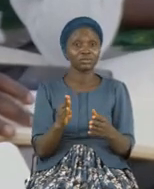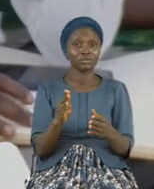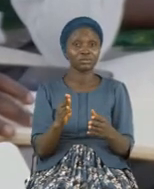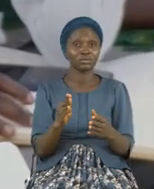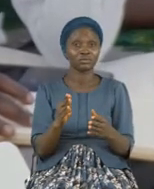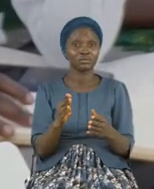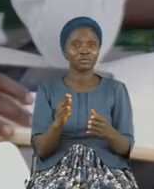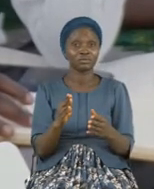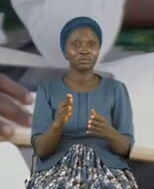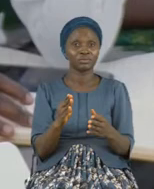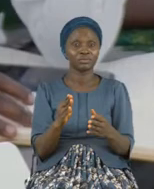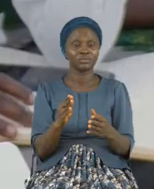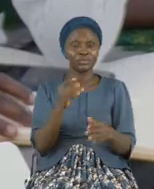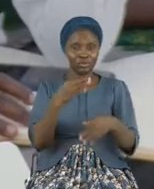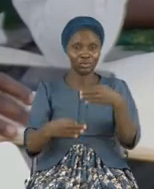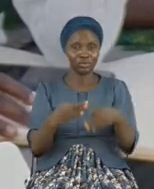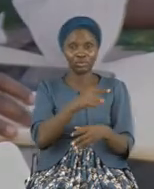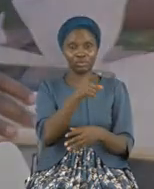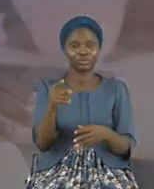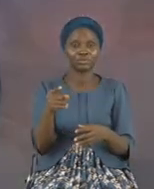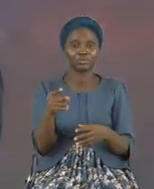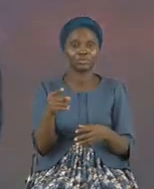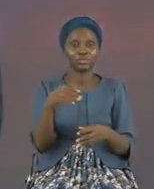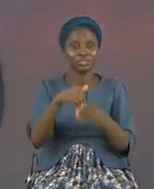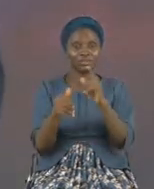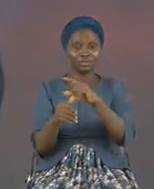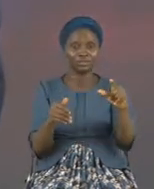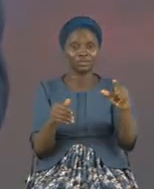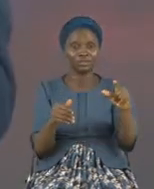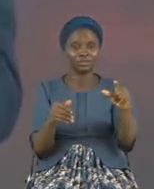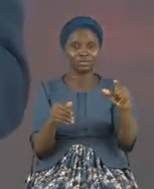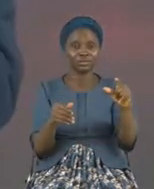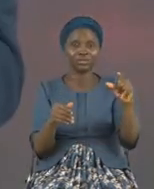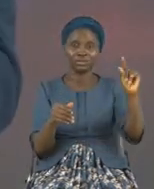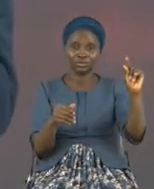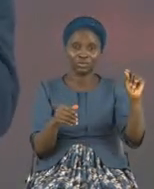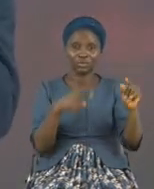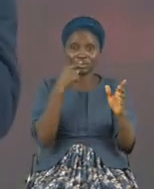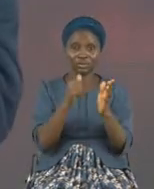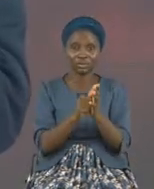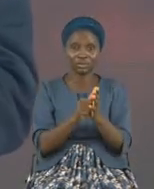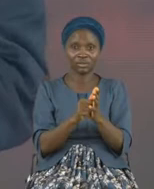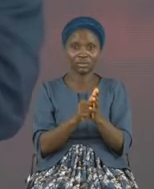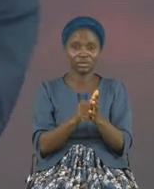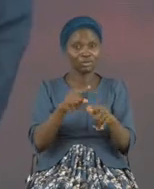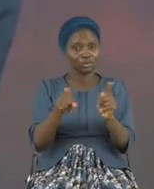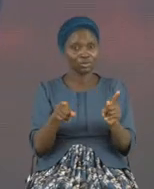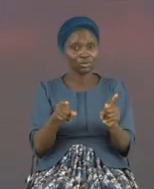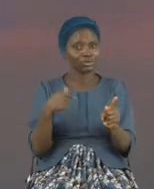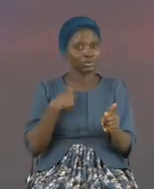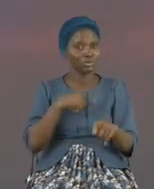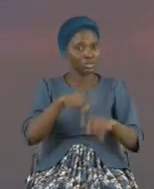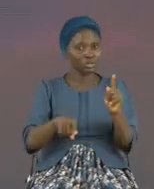ye. Then in verse 20, they said, but for we cannot but